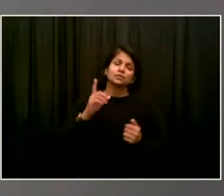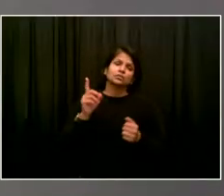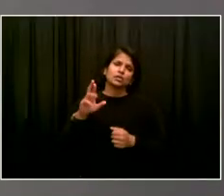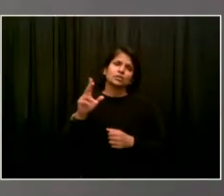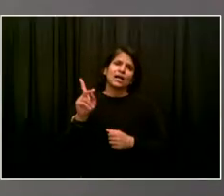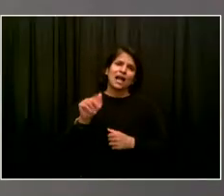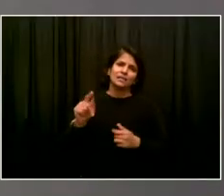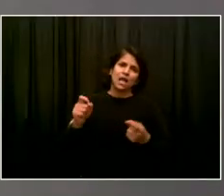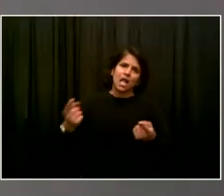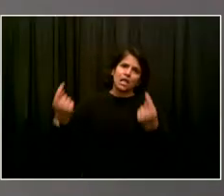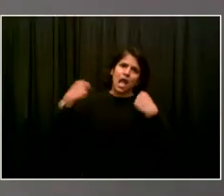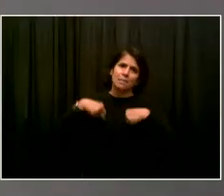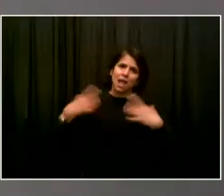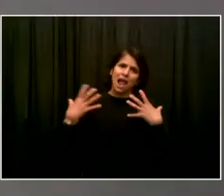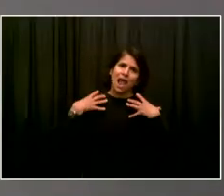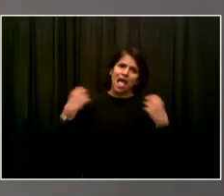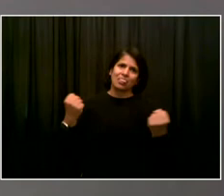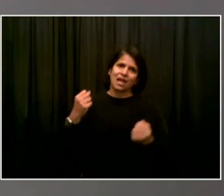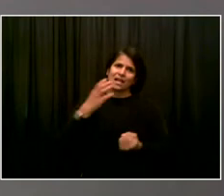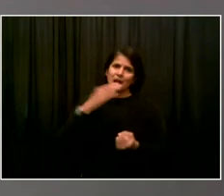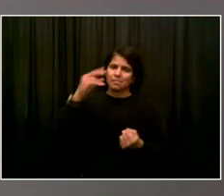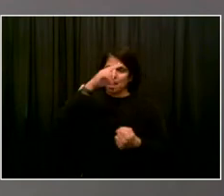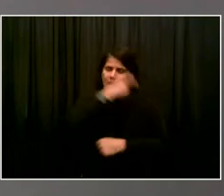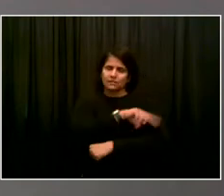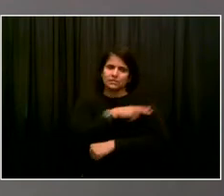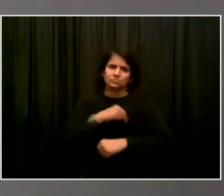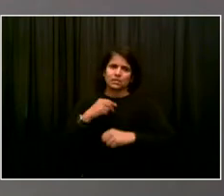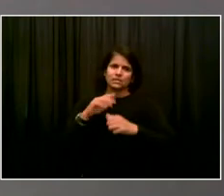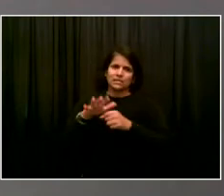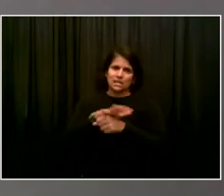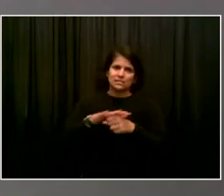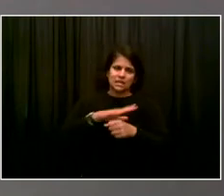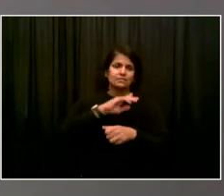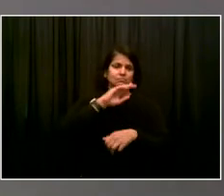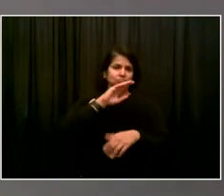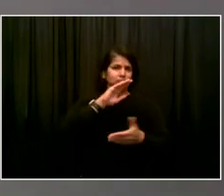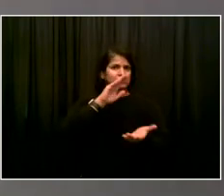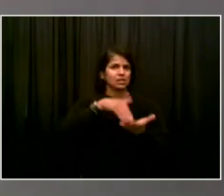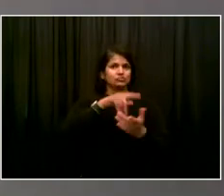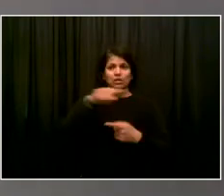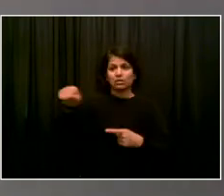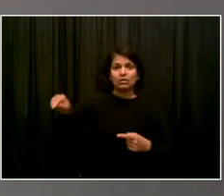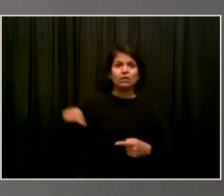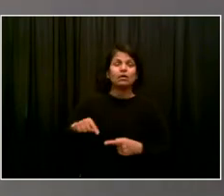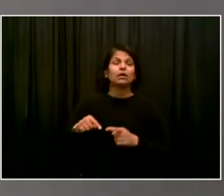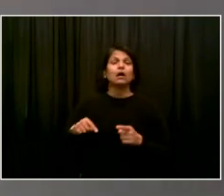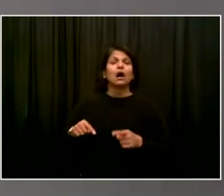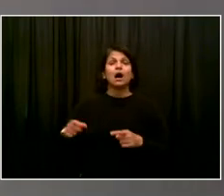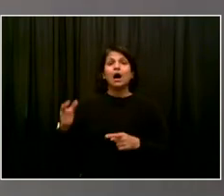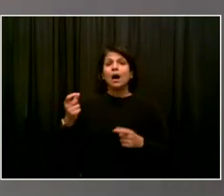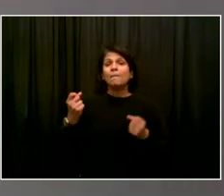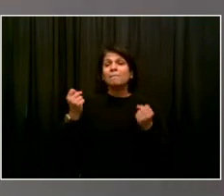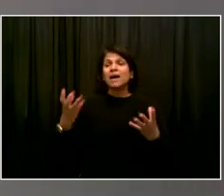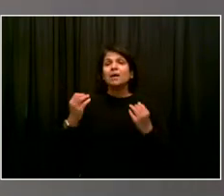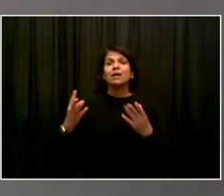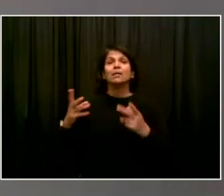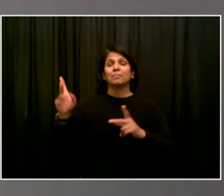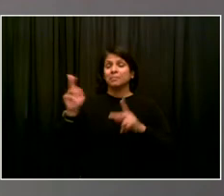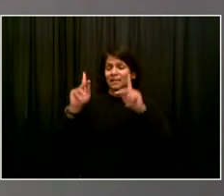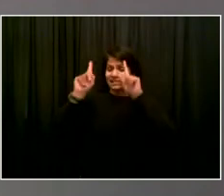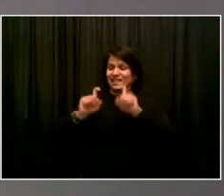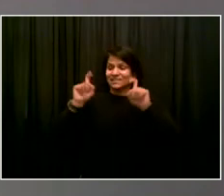site. I understand the issue. Many of these test sites, you know, are not used